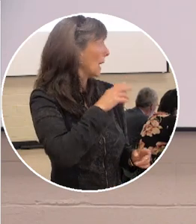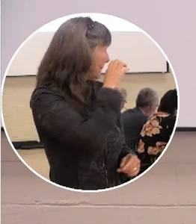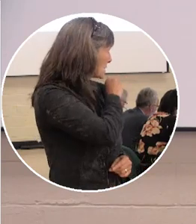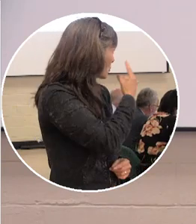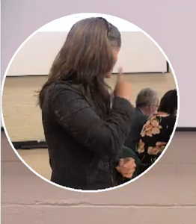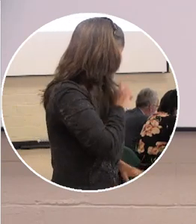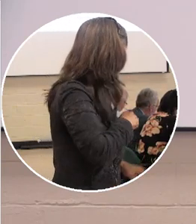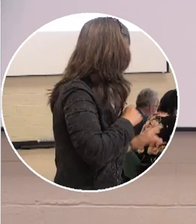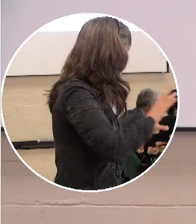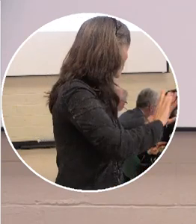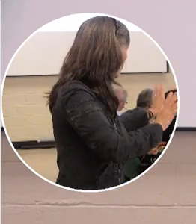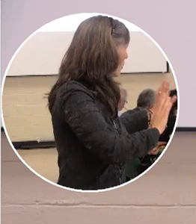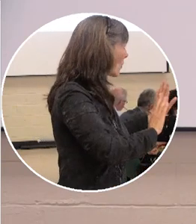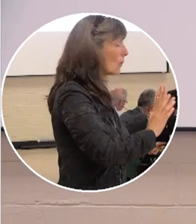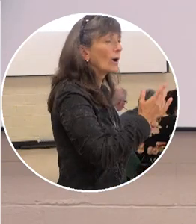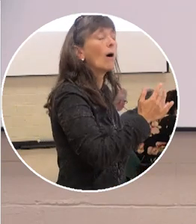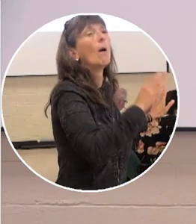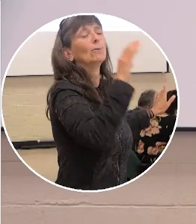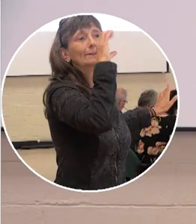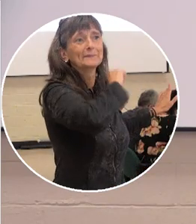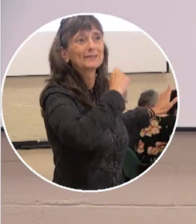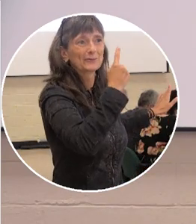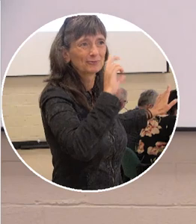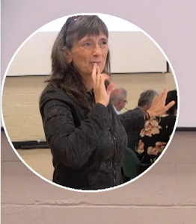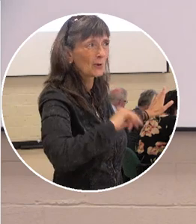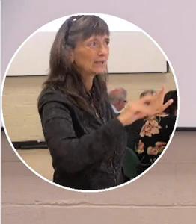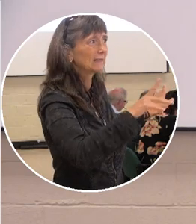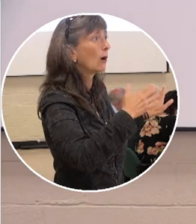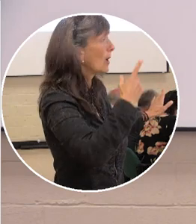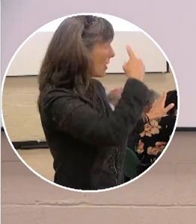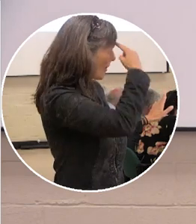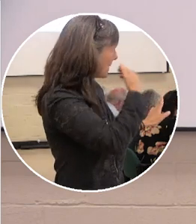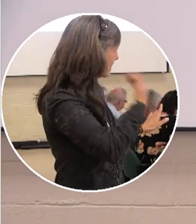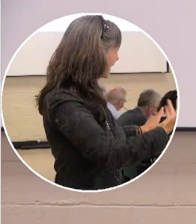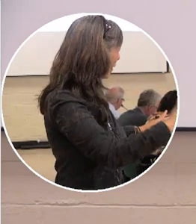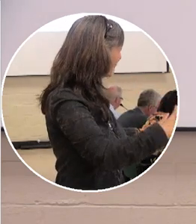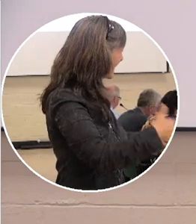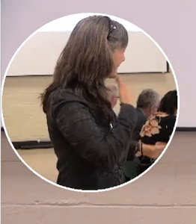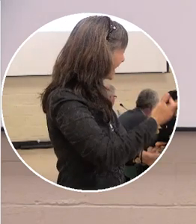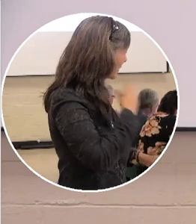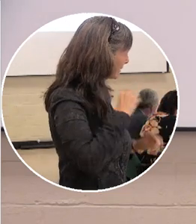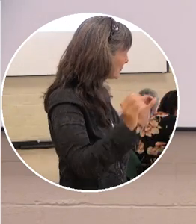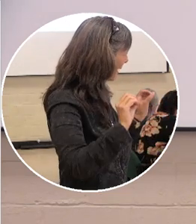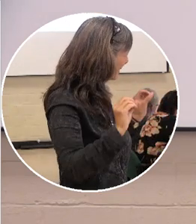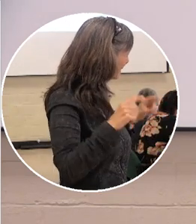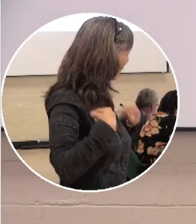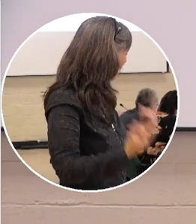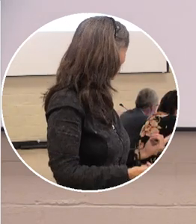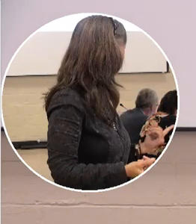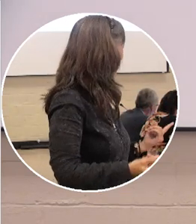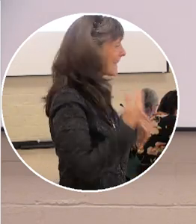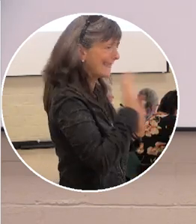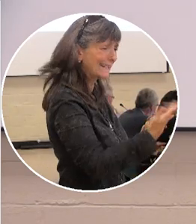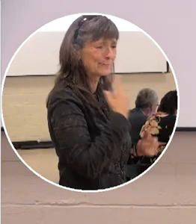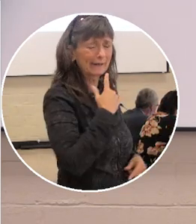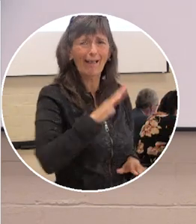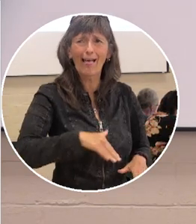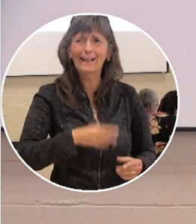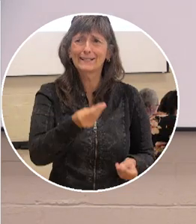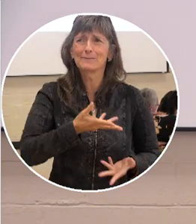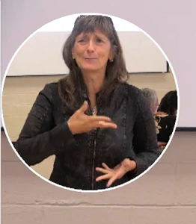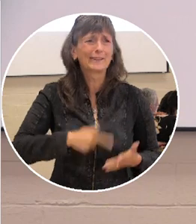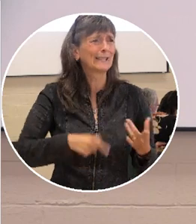one? Oh, I already thanked them for the work they did, and they haven't done anything. How is that entirely